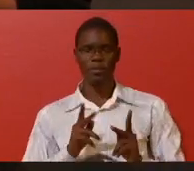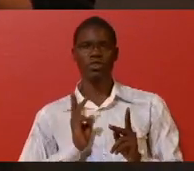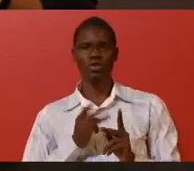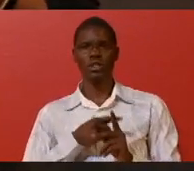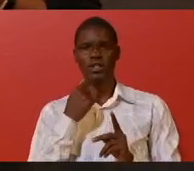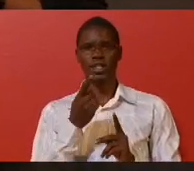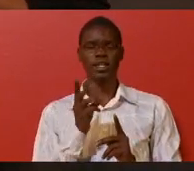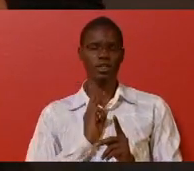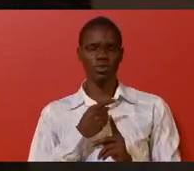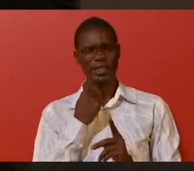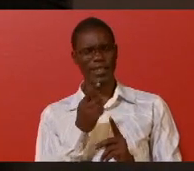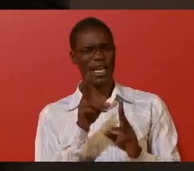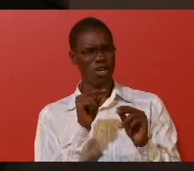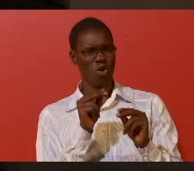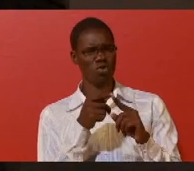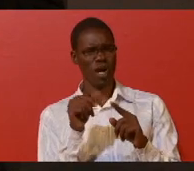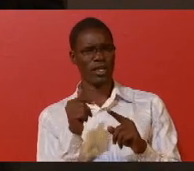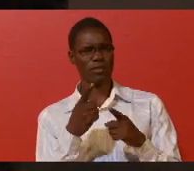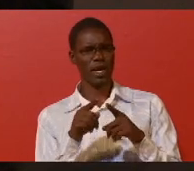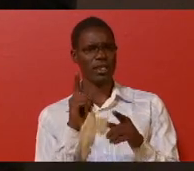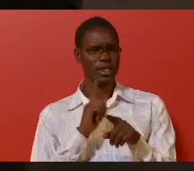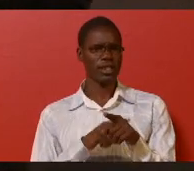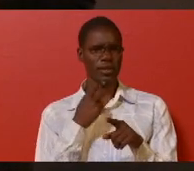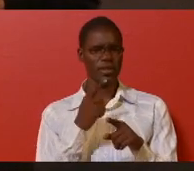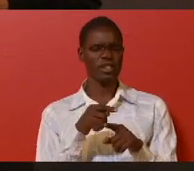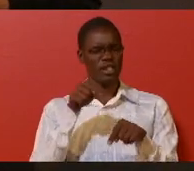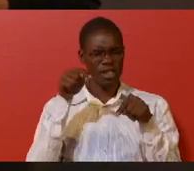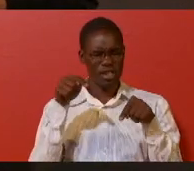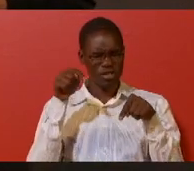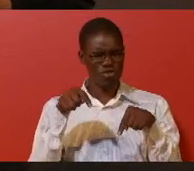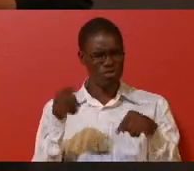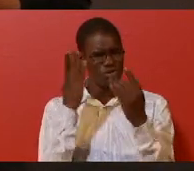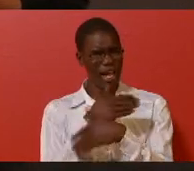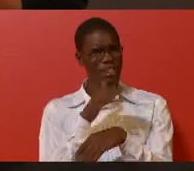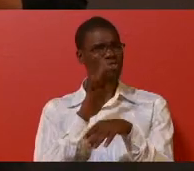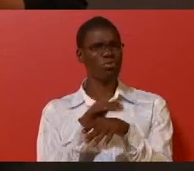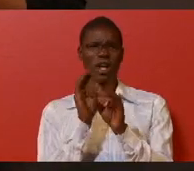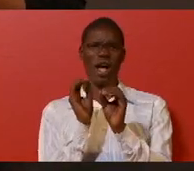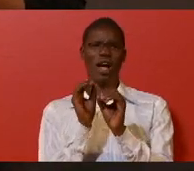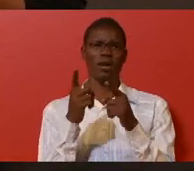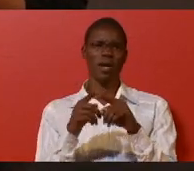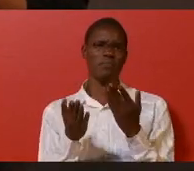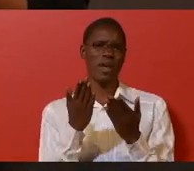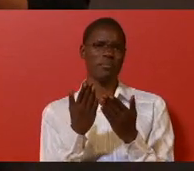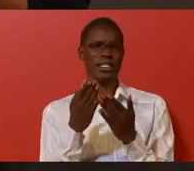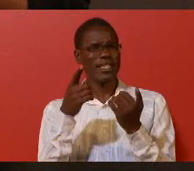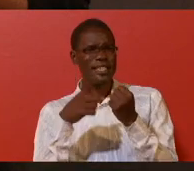other, let's be sure that when we say, tonight's not a good night, don't say, well, maybe in